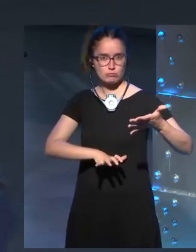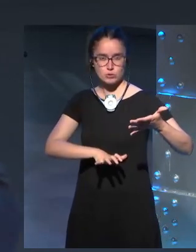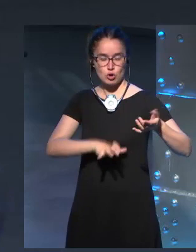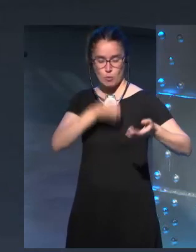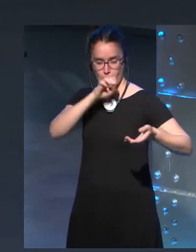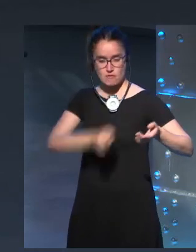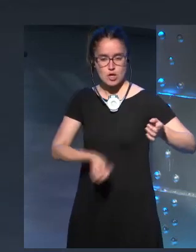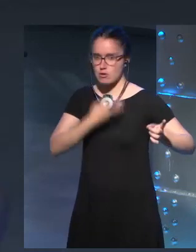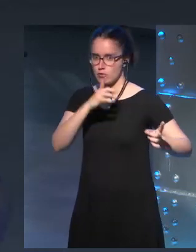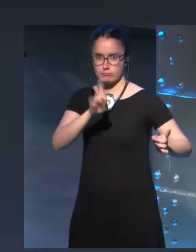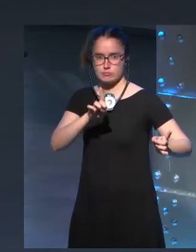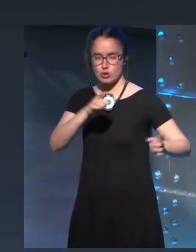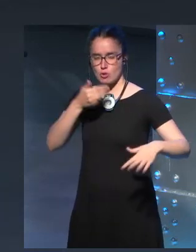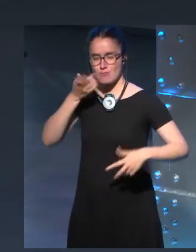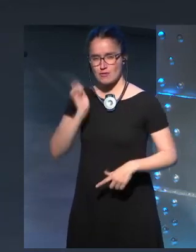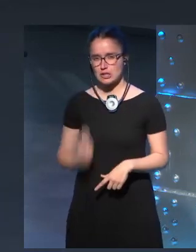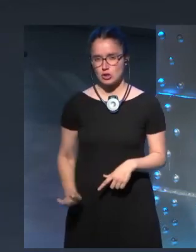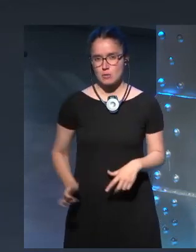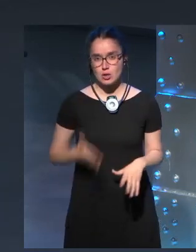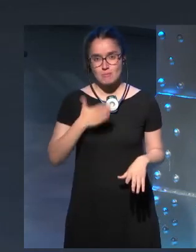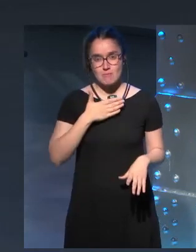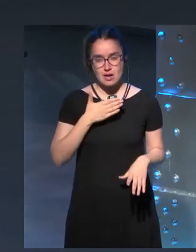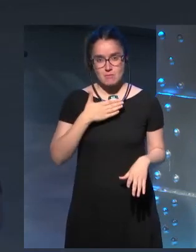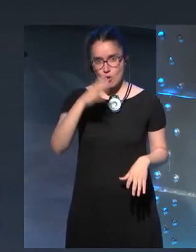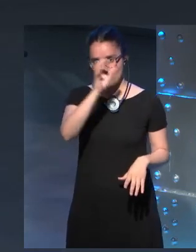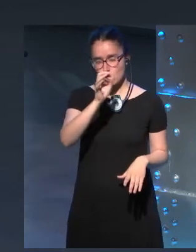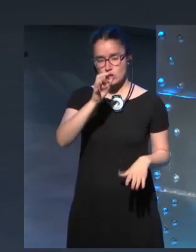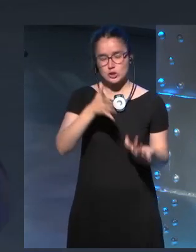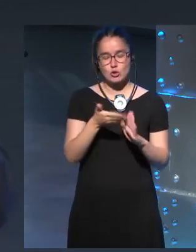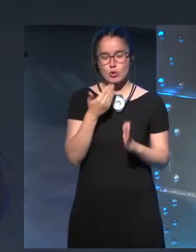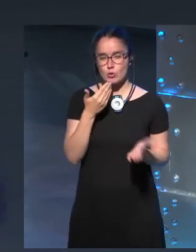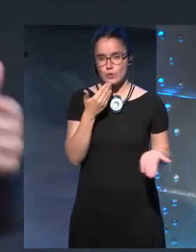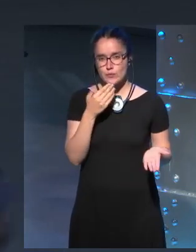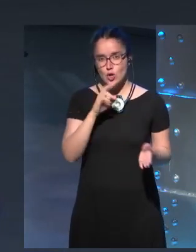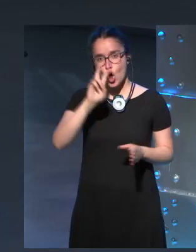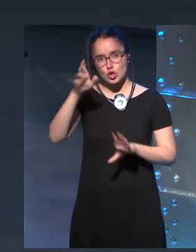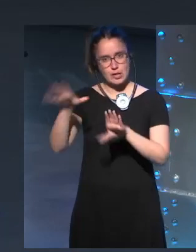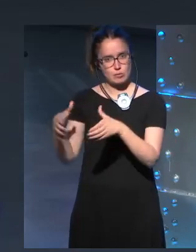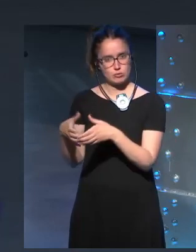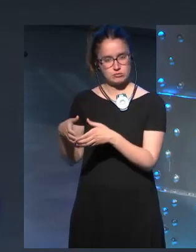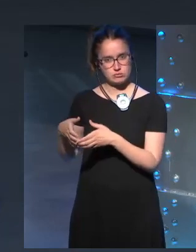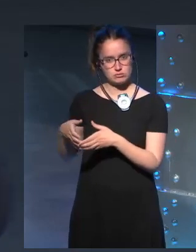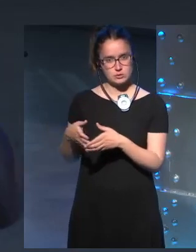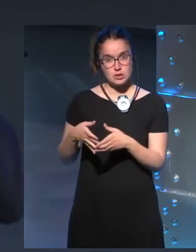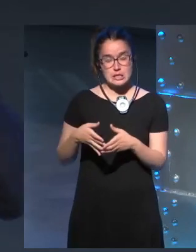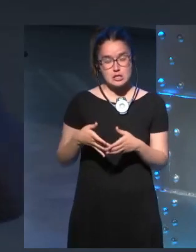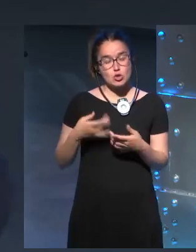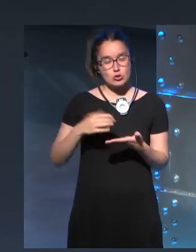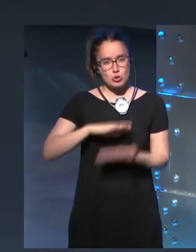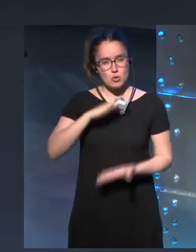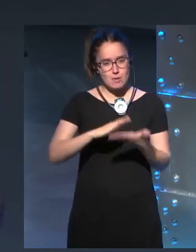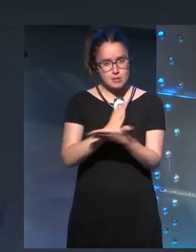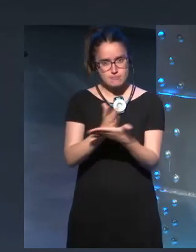with the Athletic de Bilbao. When I write those reports, those articles, I take distance, but because to me it's a different